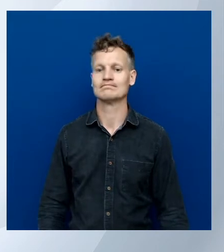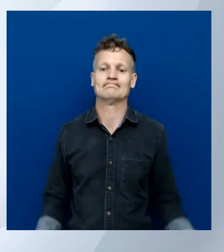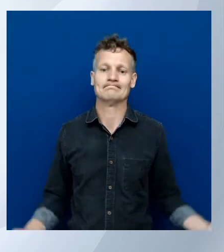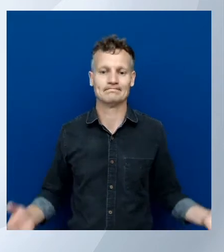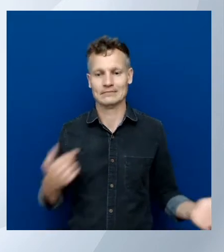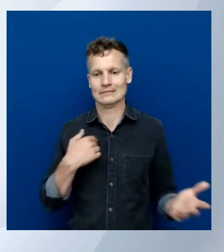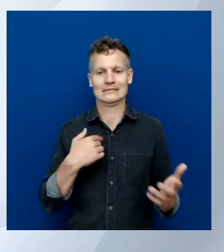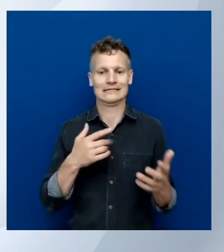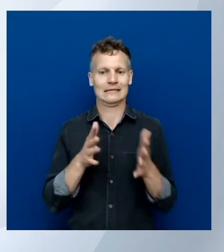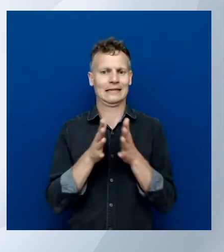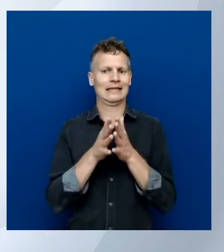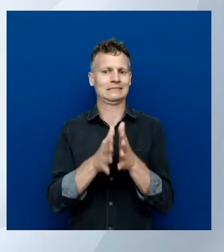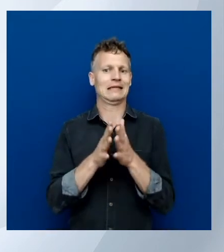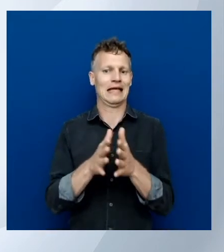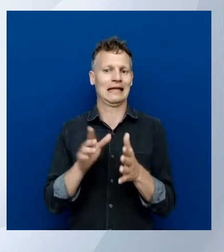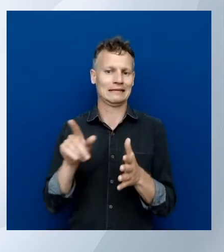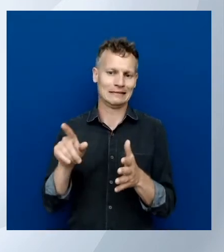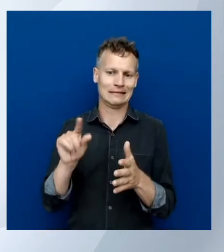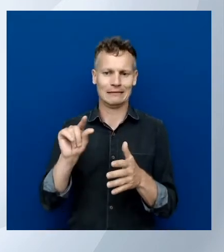And